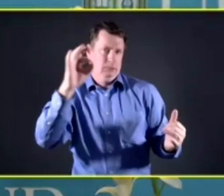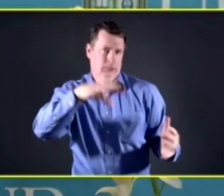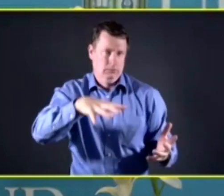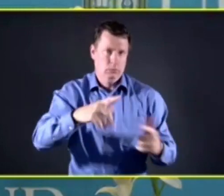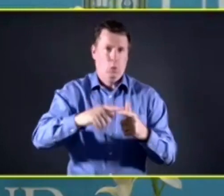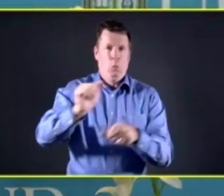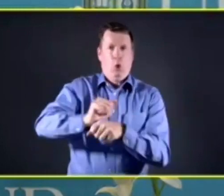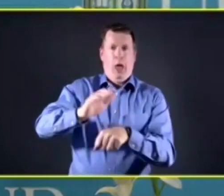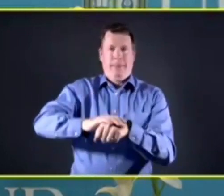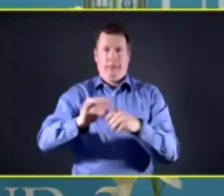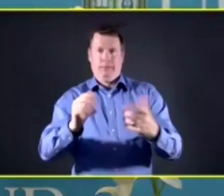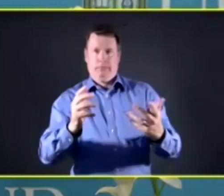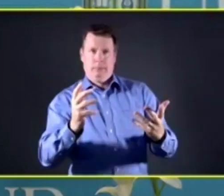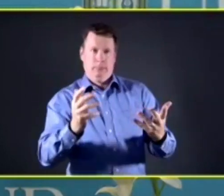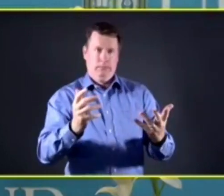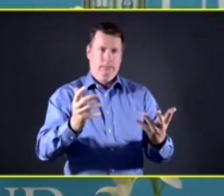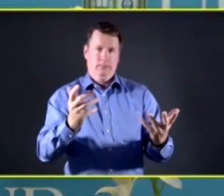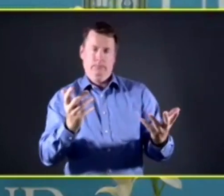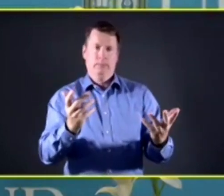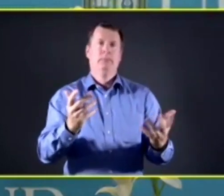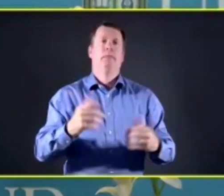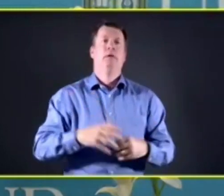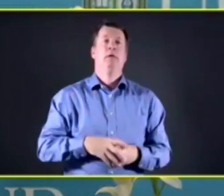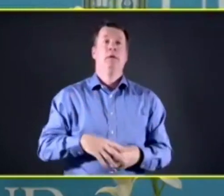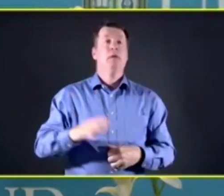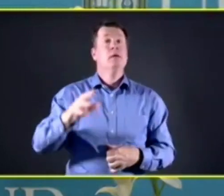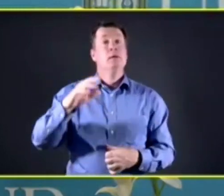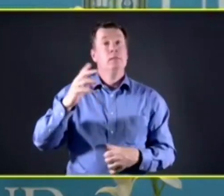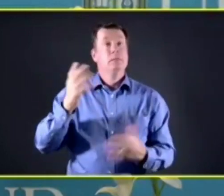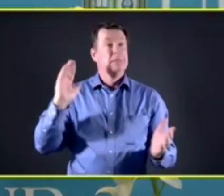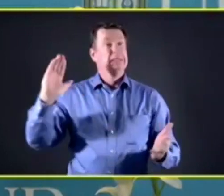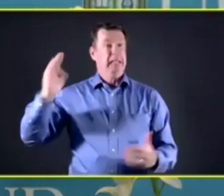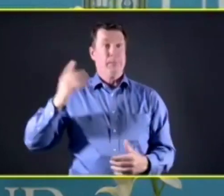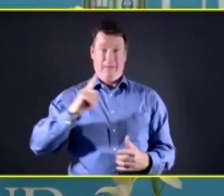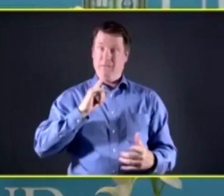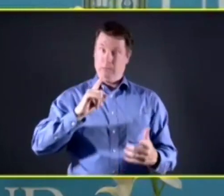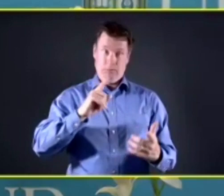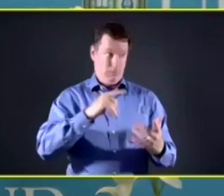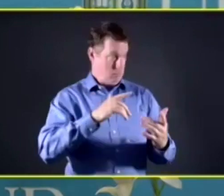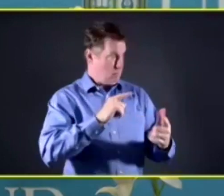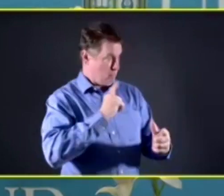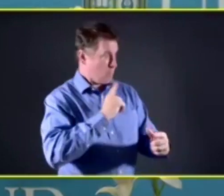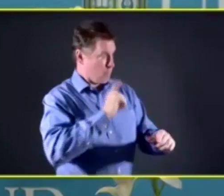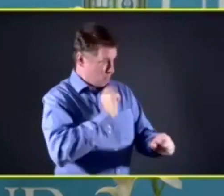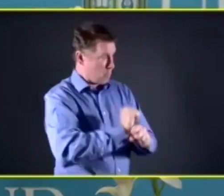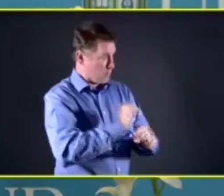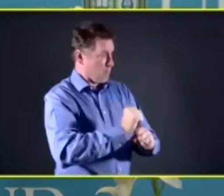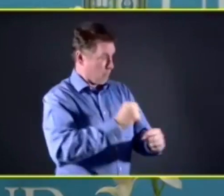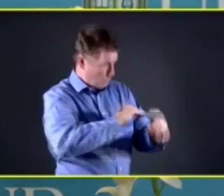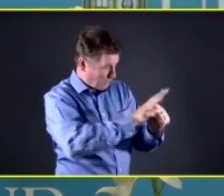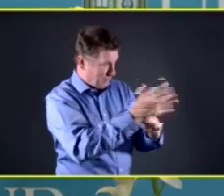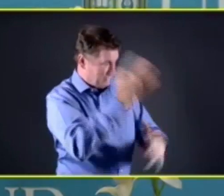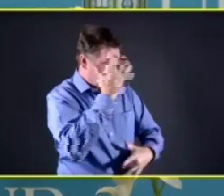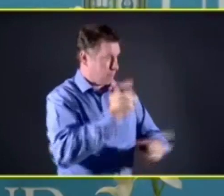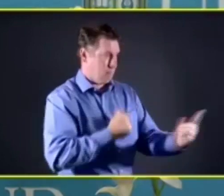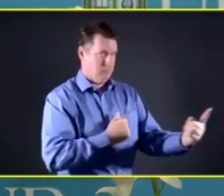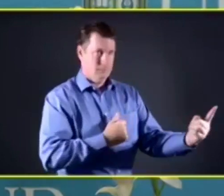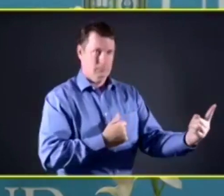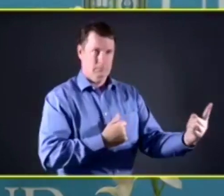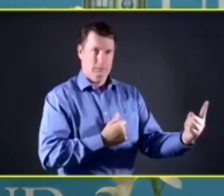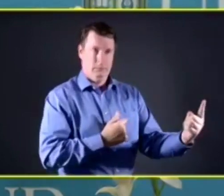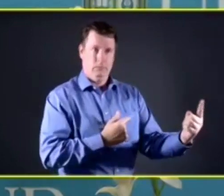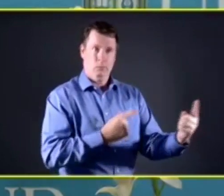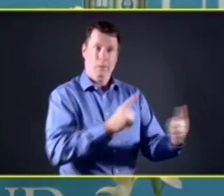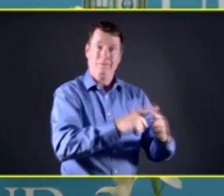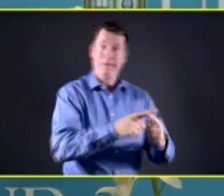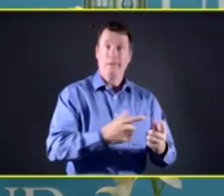that if you're sick with an illness like this, you might not want to hop in a car and come to the medical center or doctor's